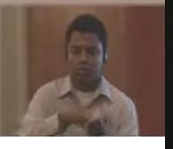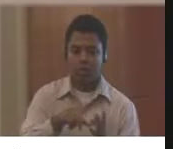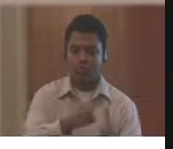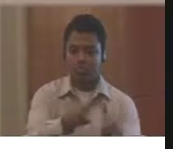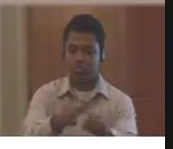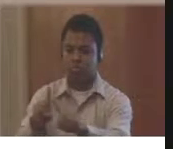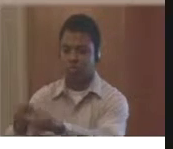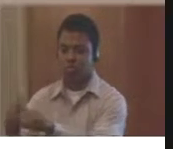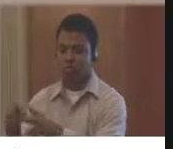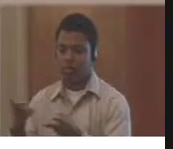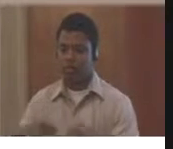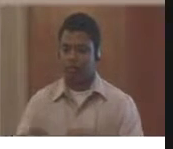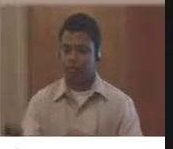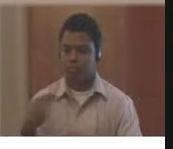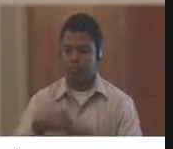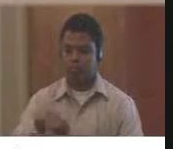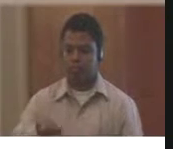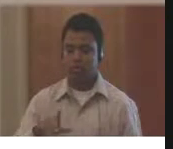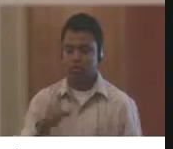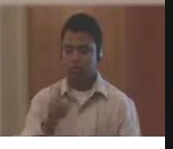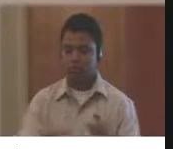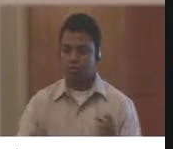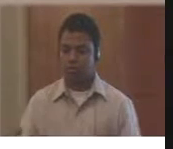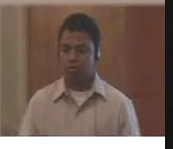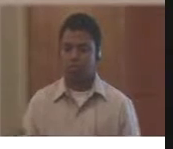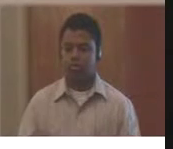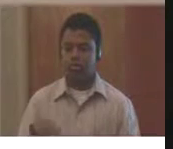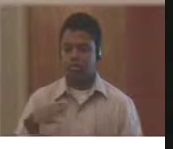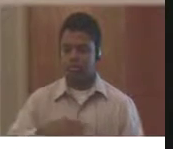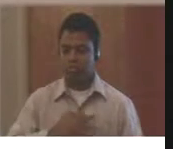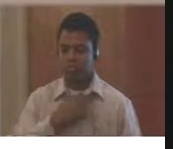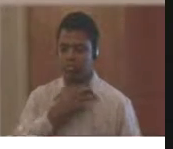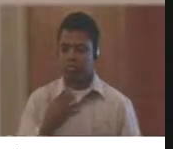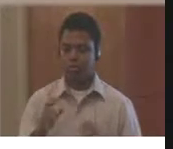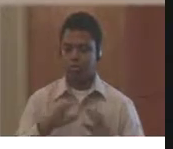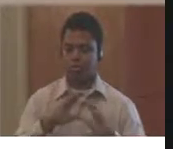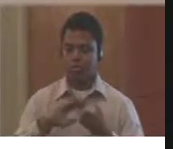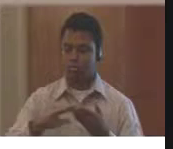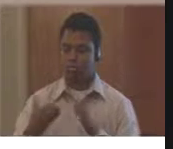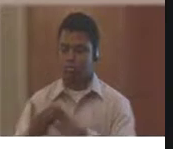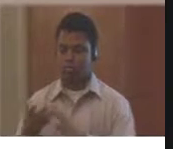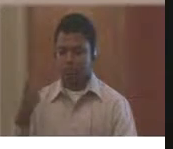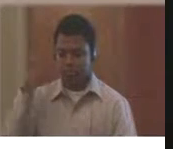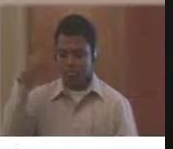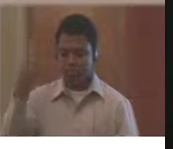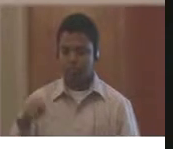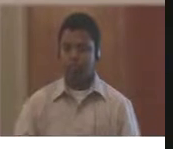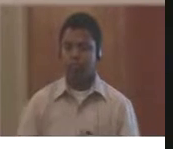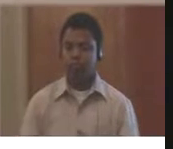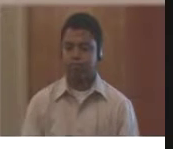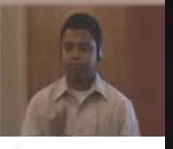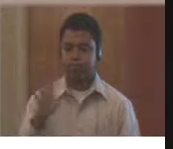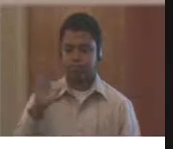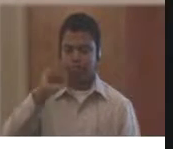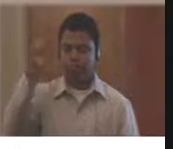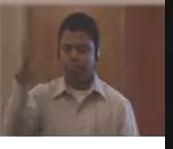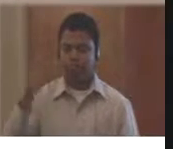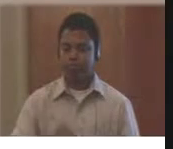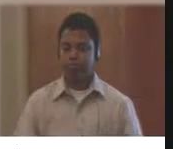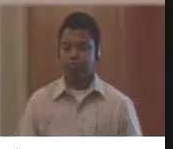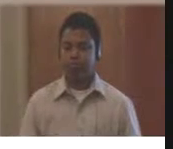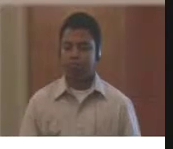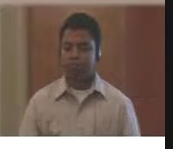and city alliances, as well as the participation of citizens, communities, and civil society in order to achieve true good